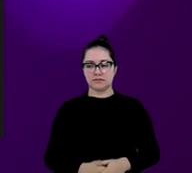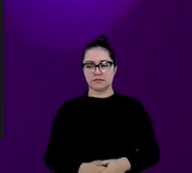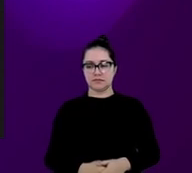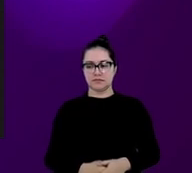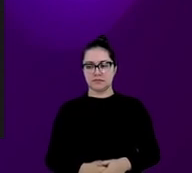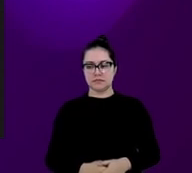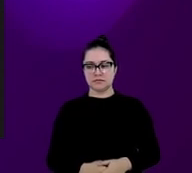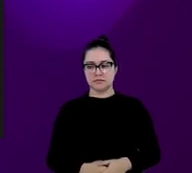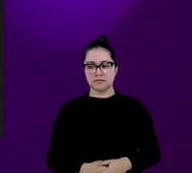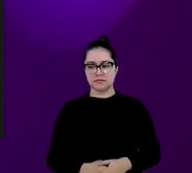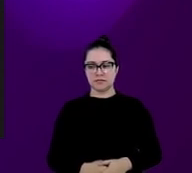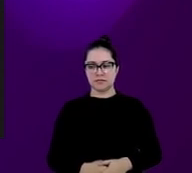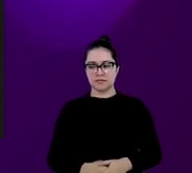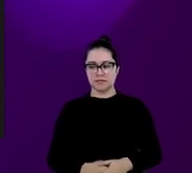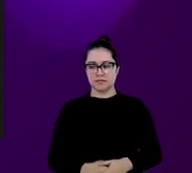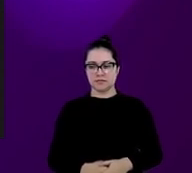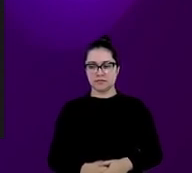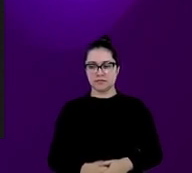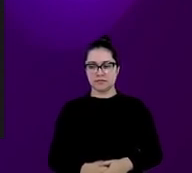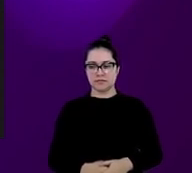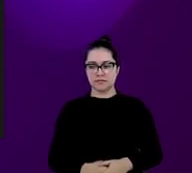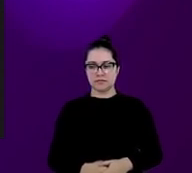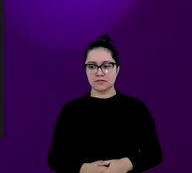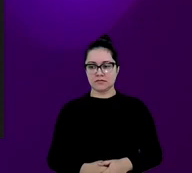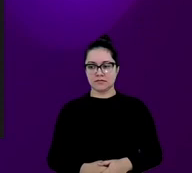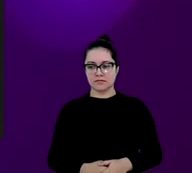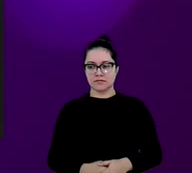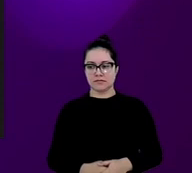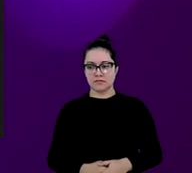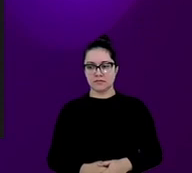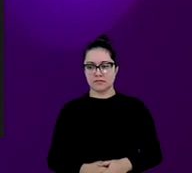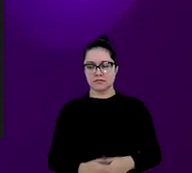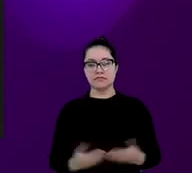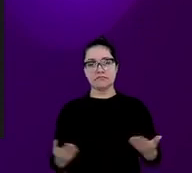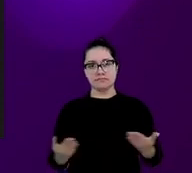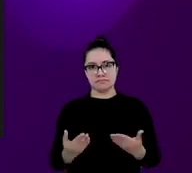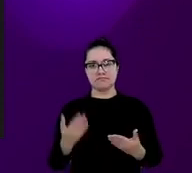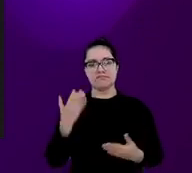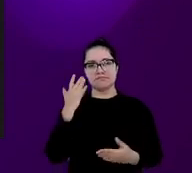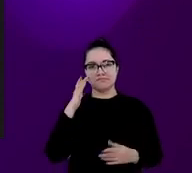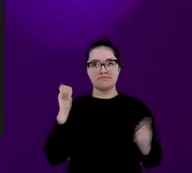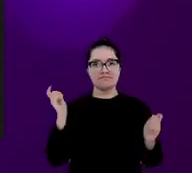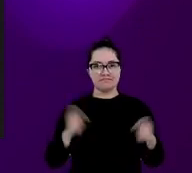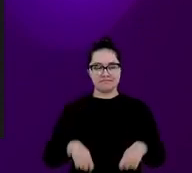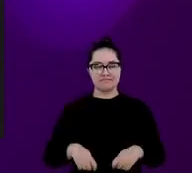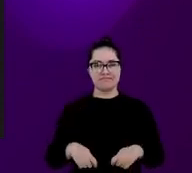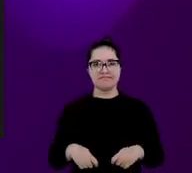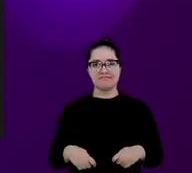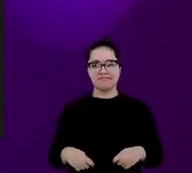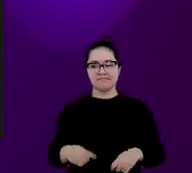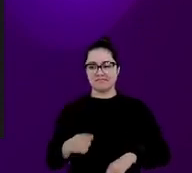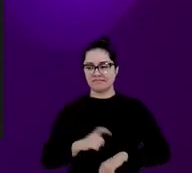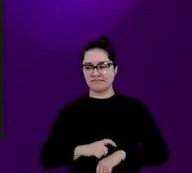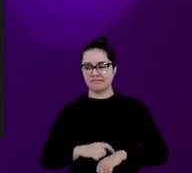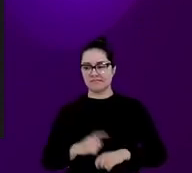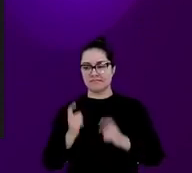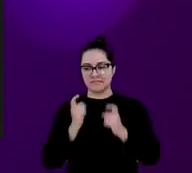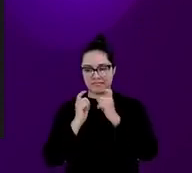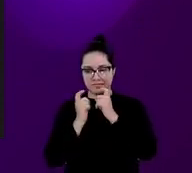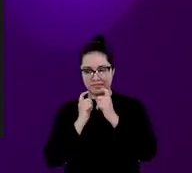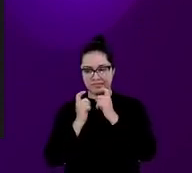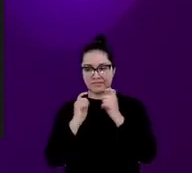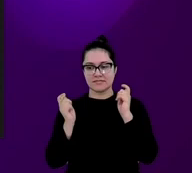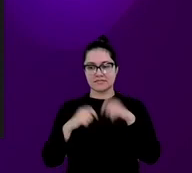Now I believe that we can go for a conversation for more 15